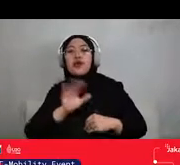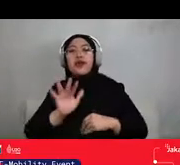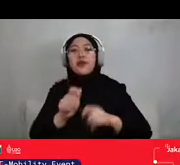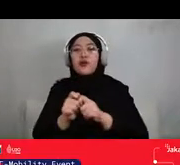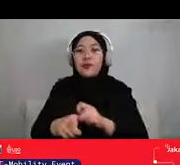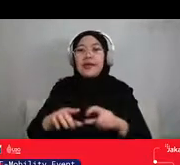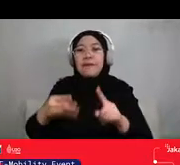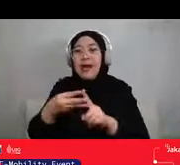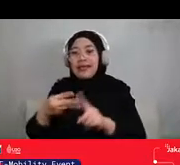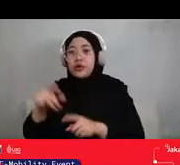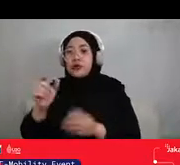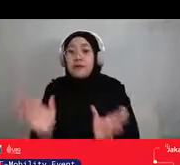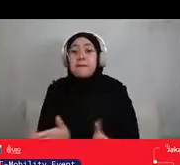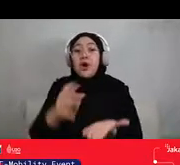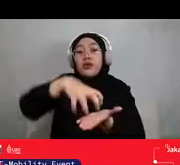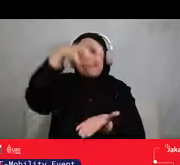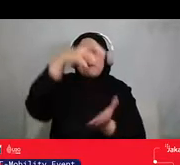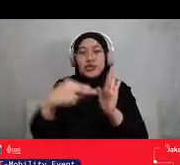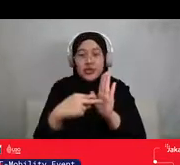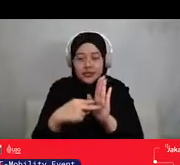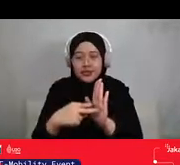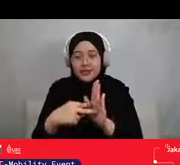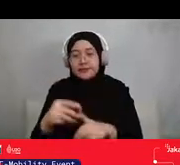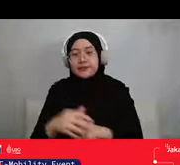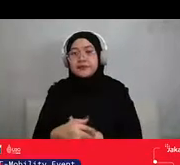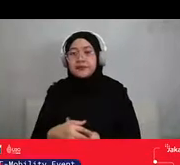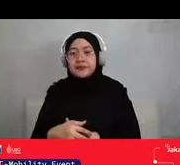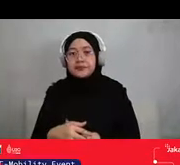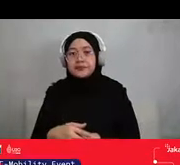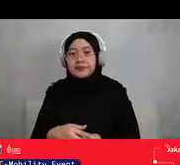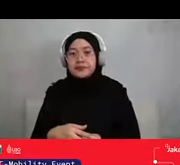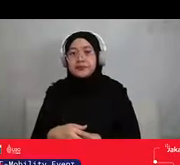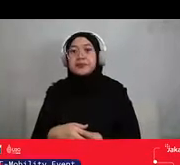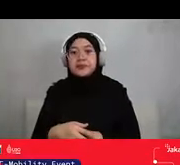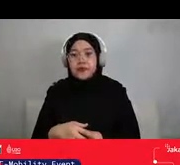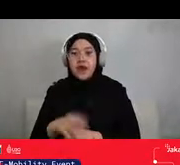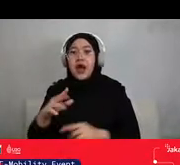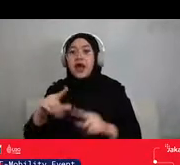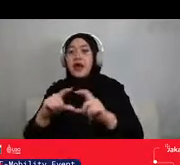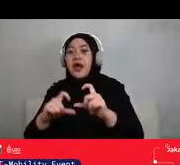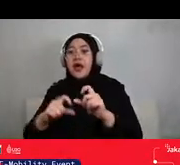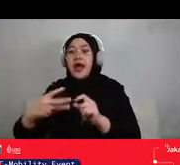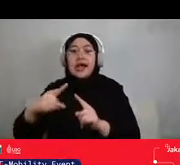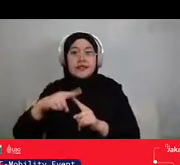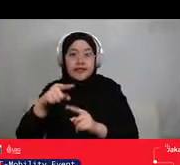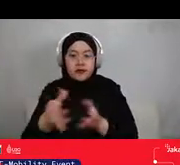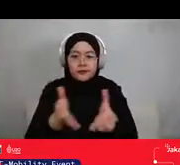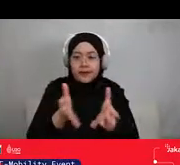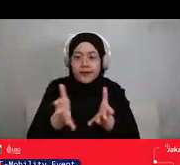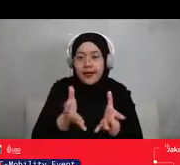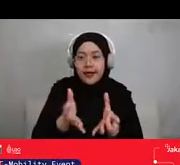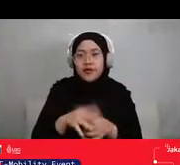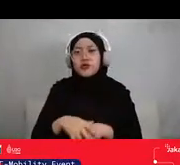can control the use of the asset, they are actually controlling the asset. So they don't have to own the bus, but they're still controlling the